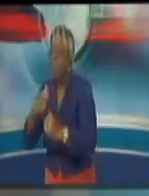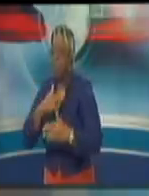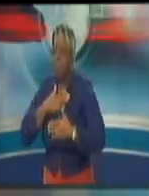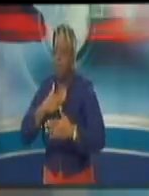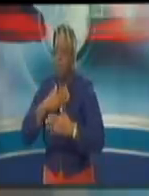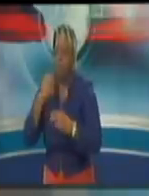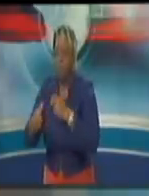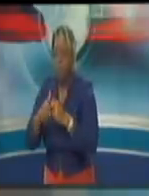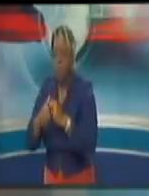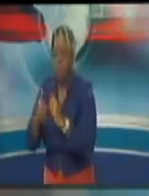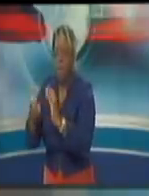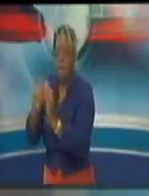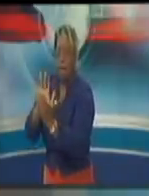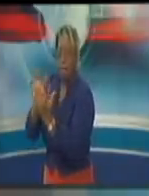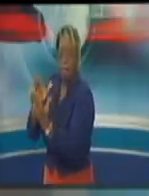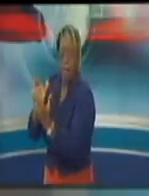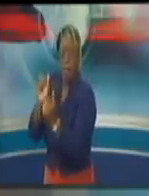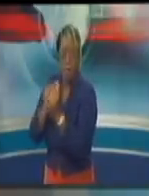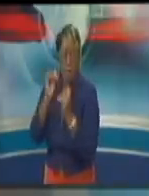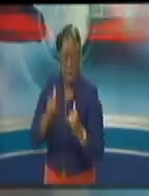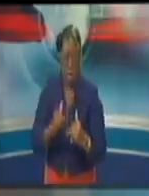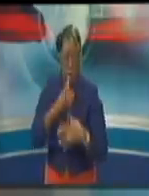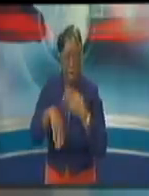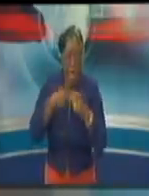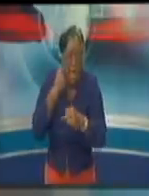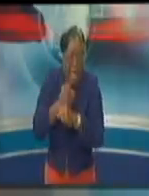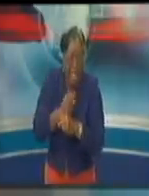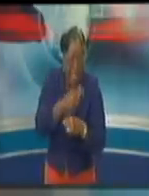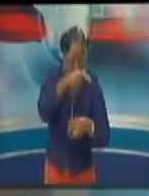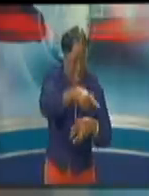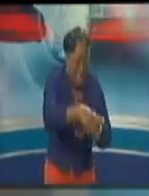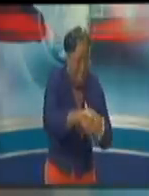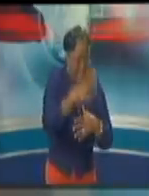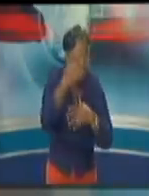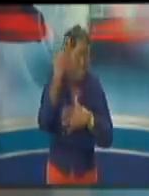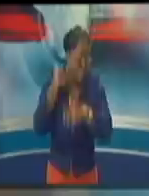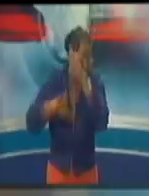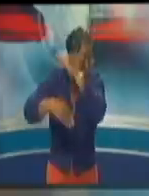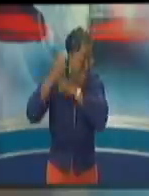that to the same period last year and the year before? Is that something to consider?